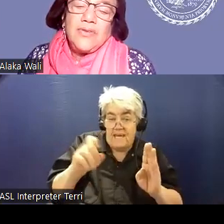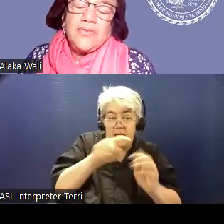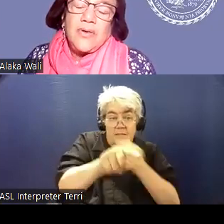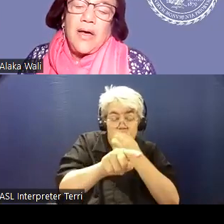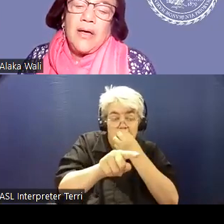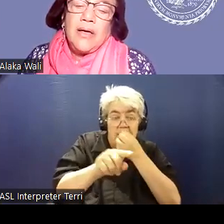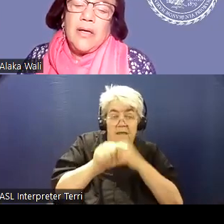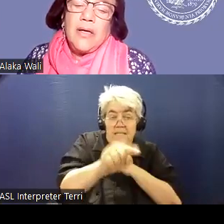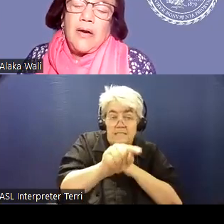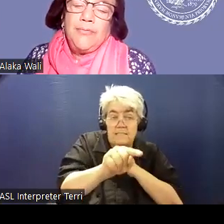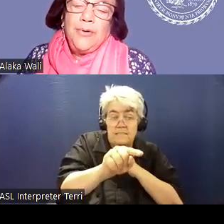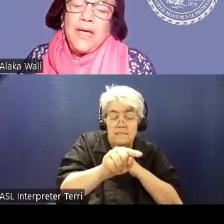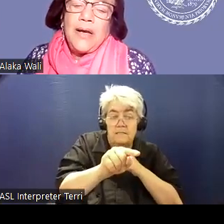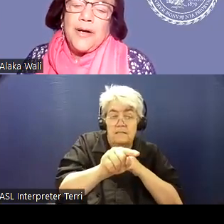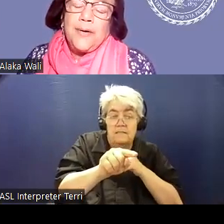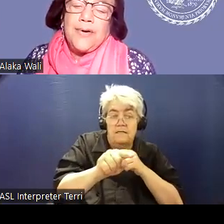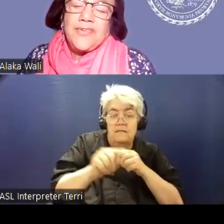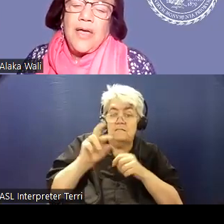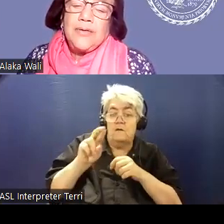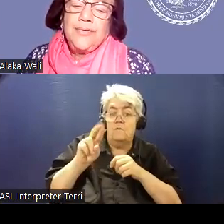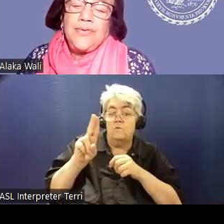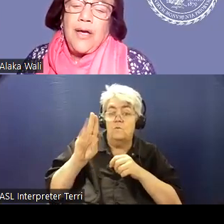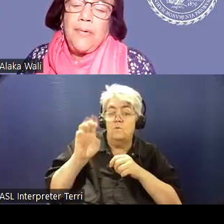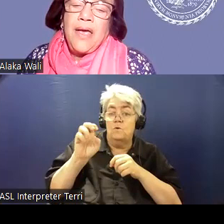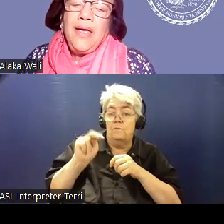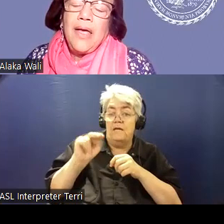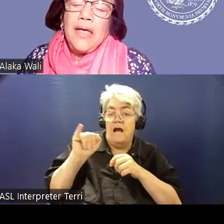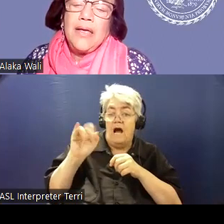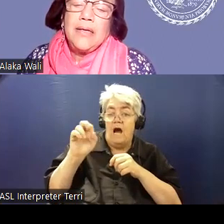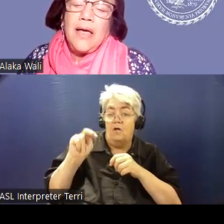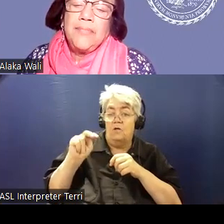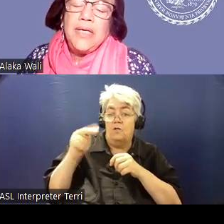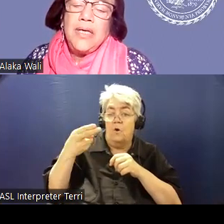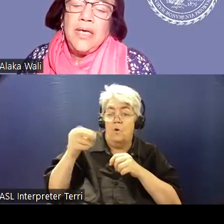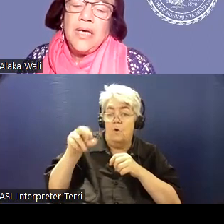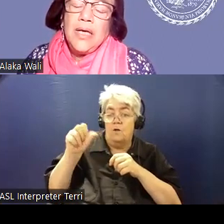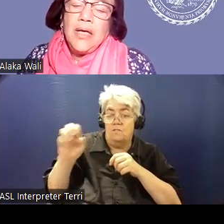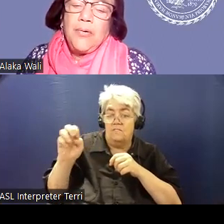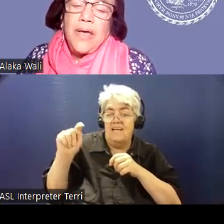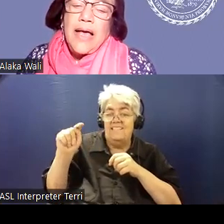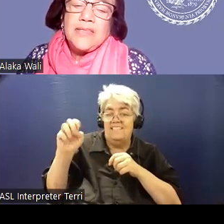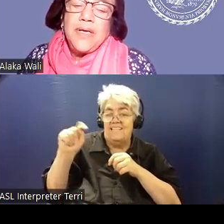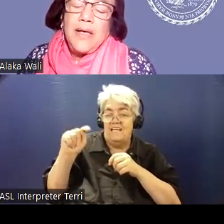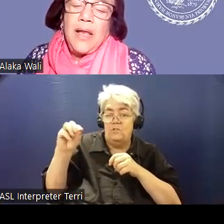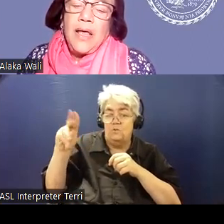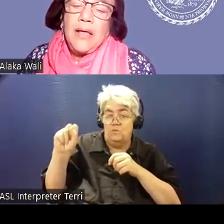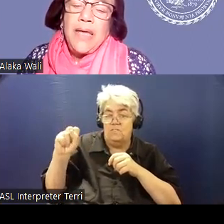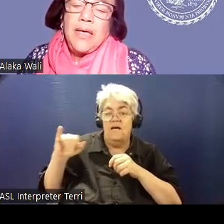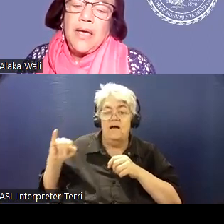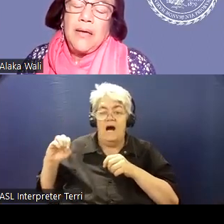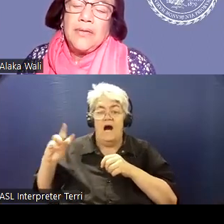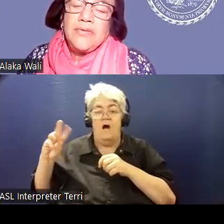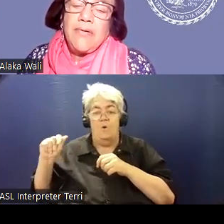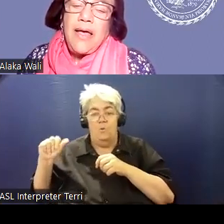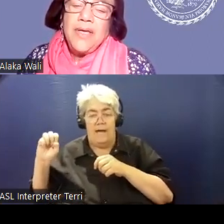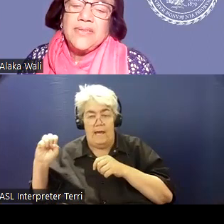this is Reuben Ironhorse Kent, who's Iowa, and he has been